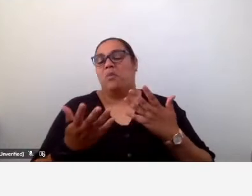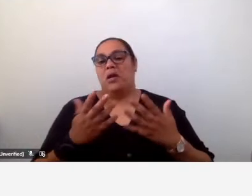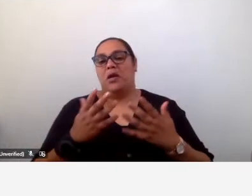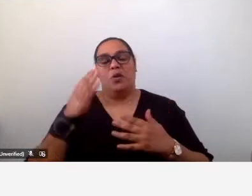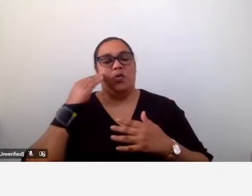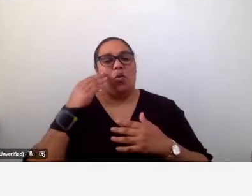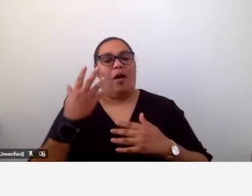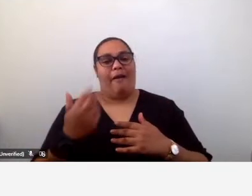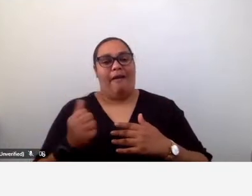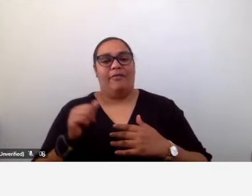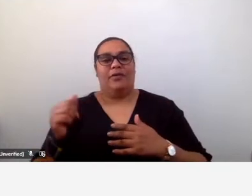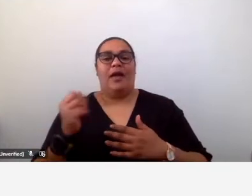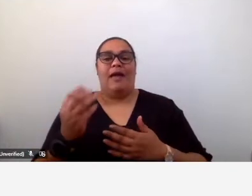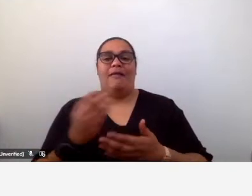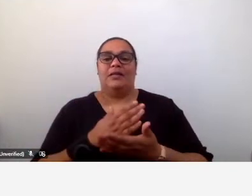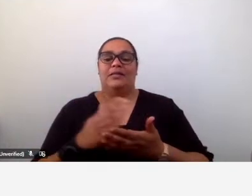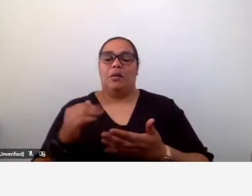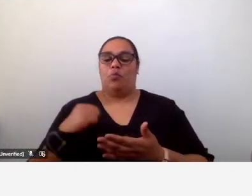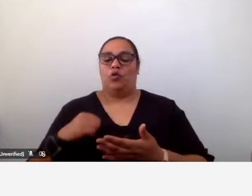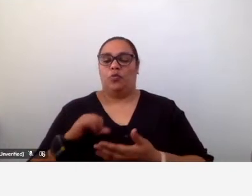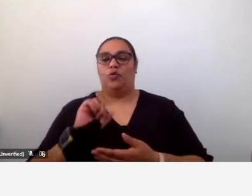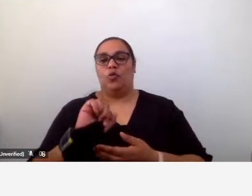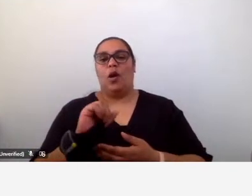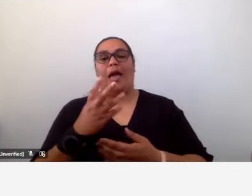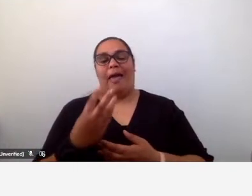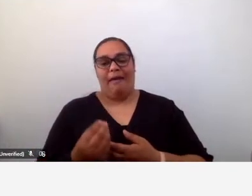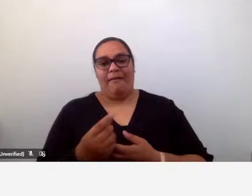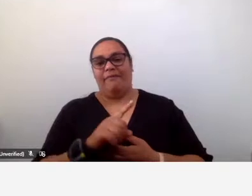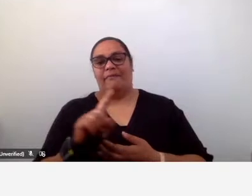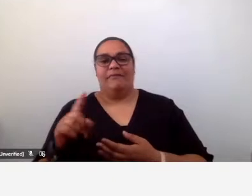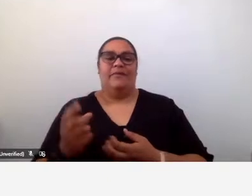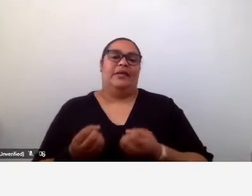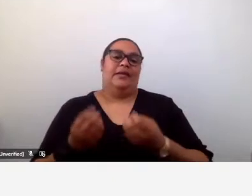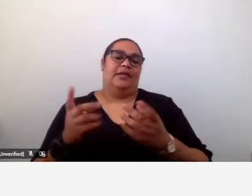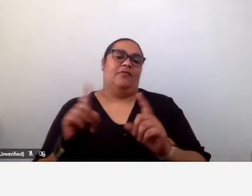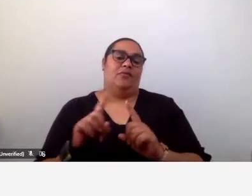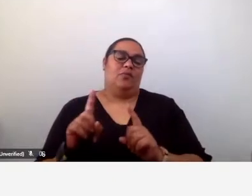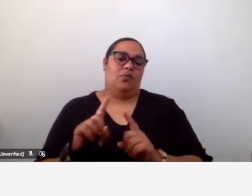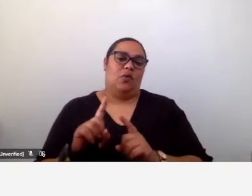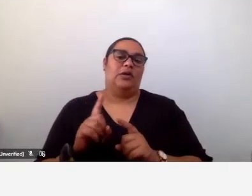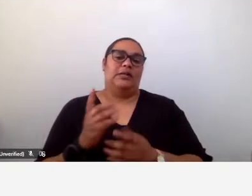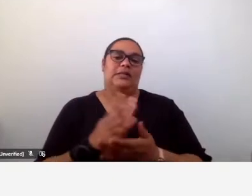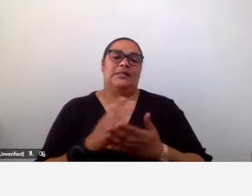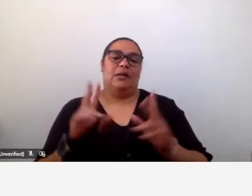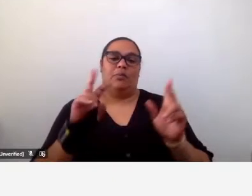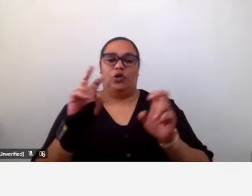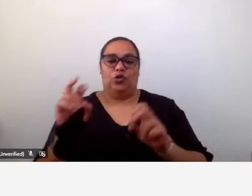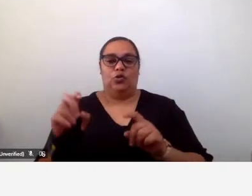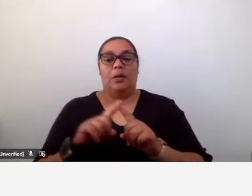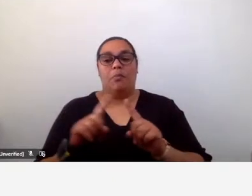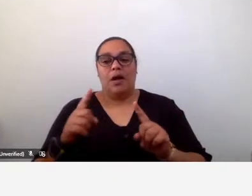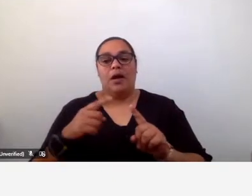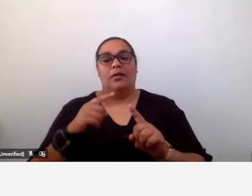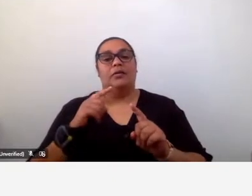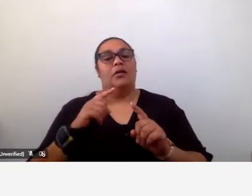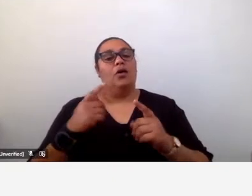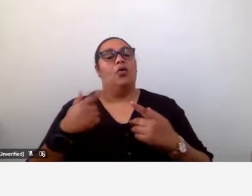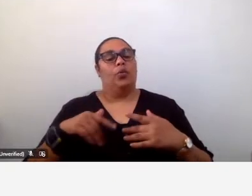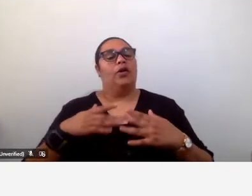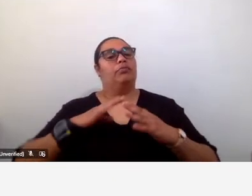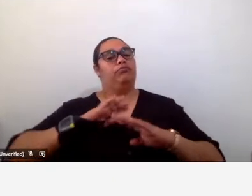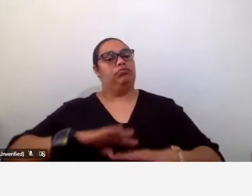that there are some municipalities that have been, given some issues, but we've overcome